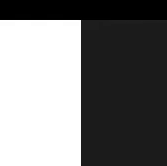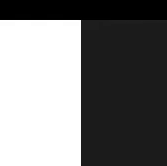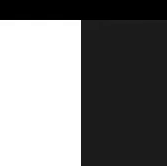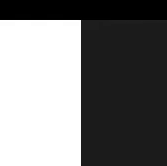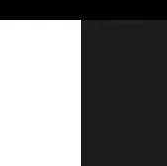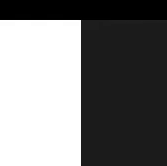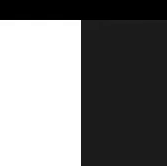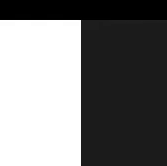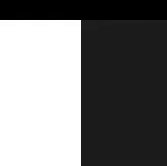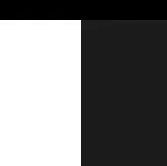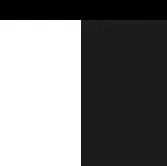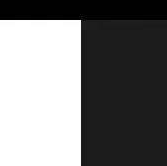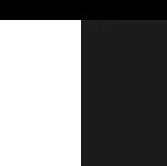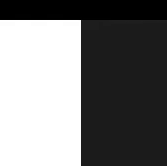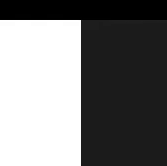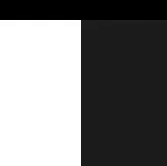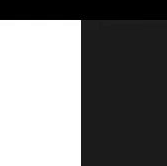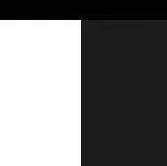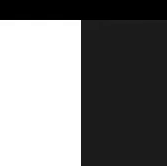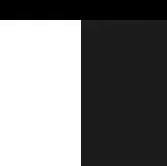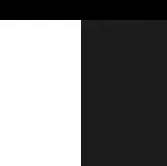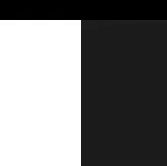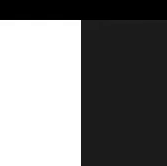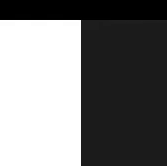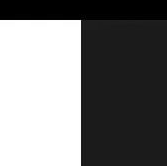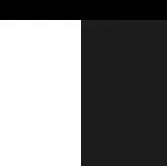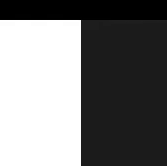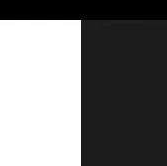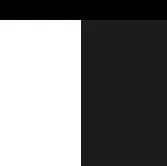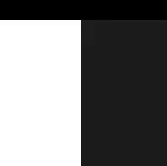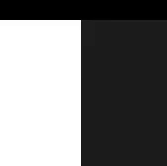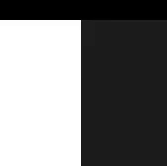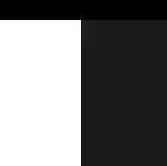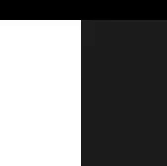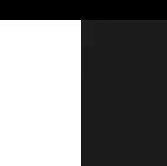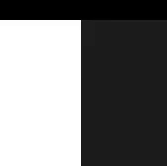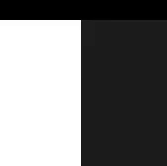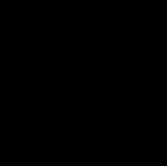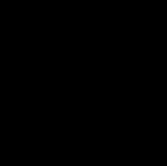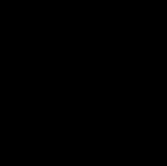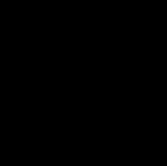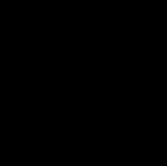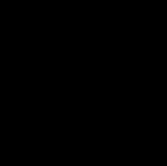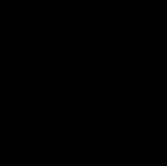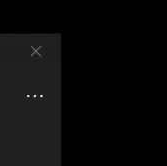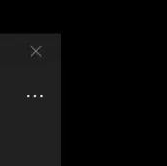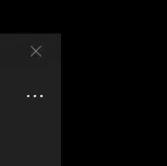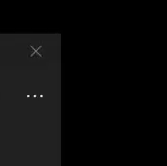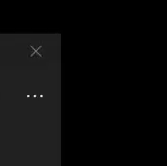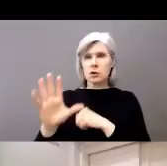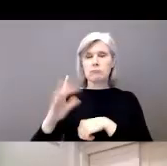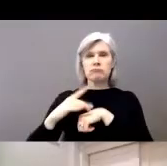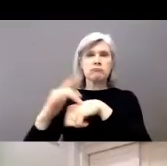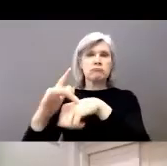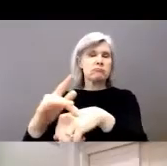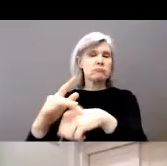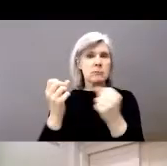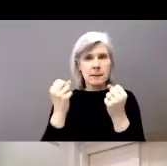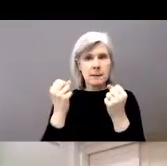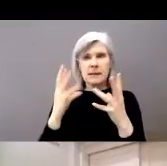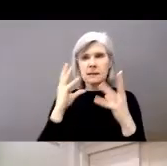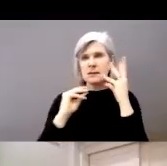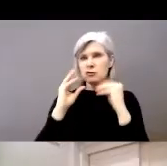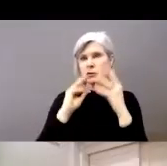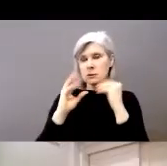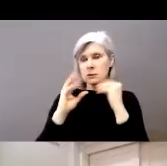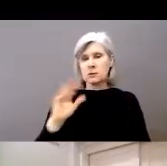conditions that older people are experiencing in Brazil during this pandemic and making a call again for a convention. We